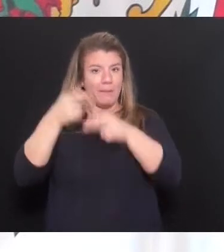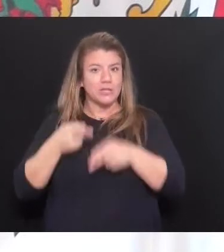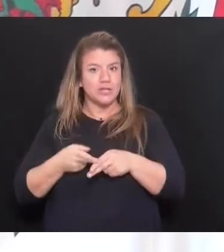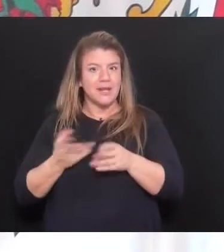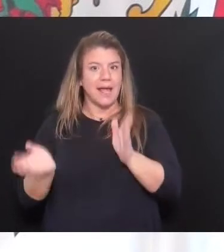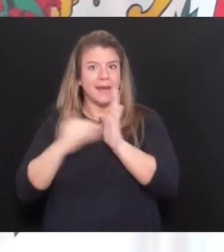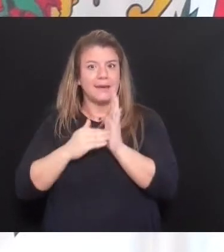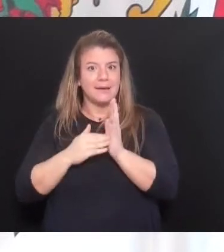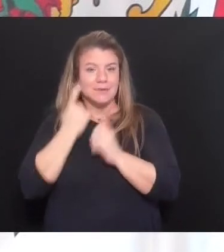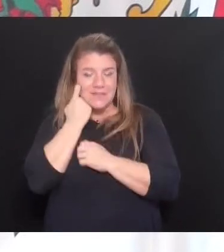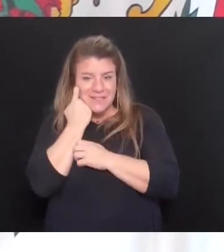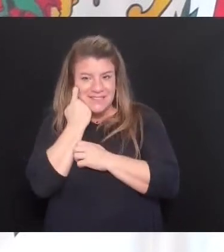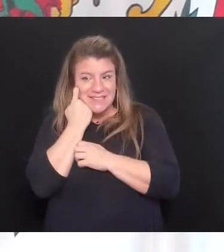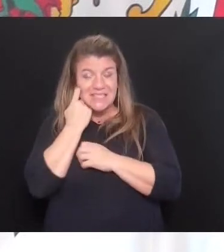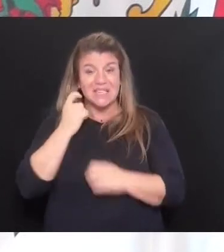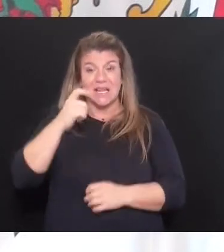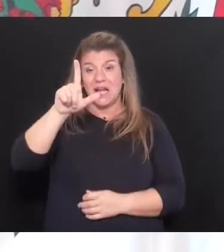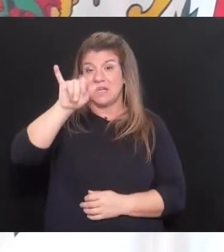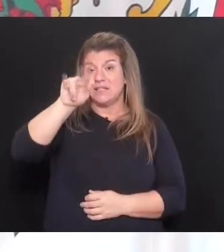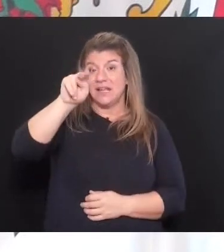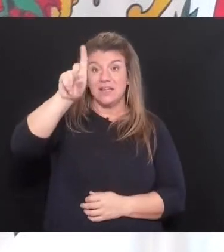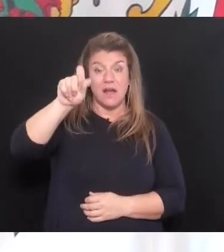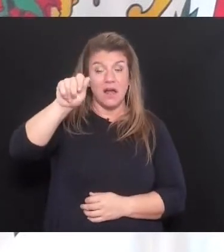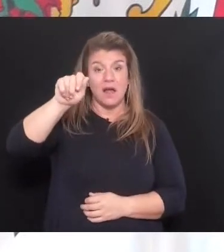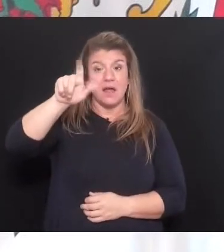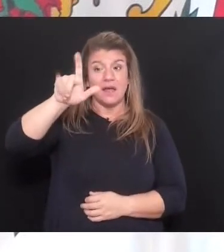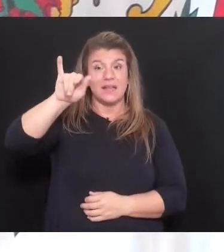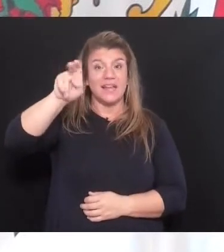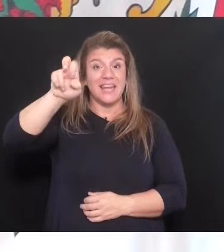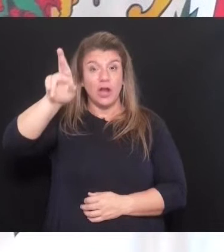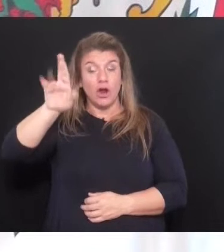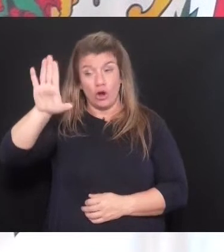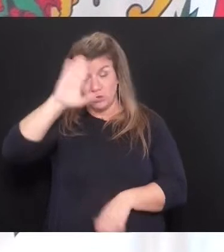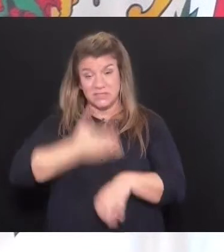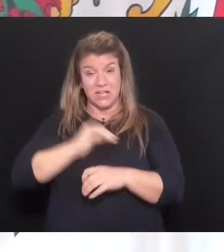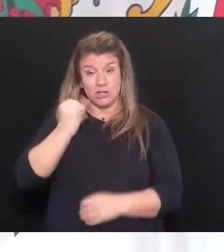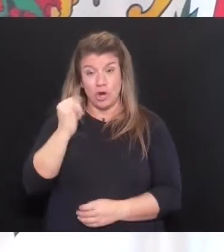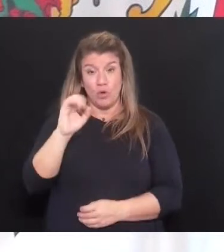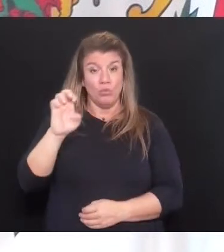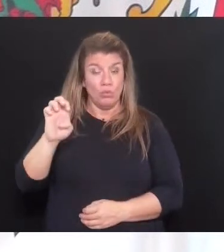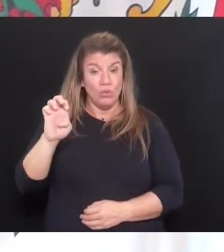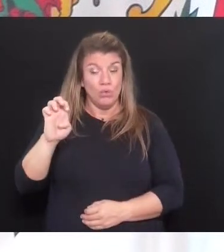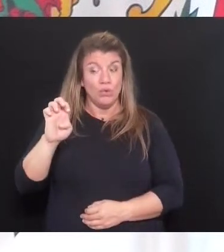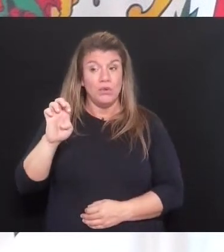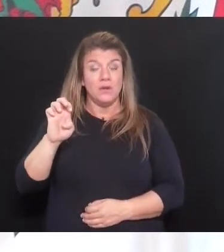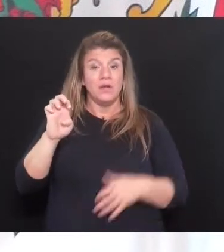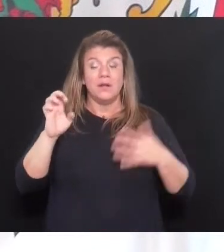and Linda Lanier and her son Joe, and I